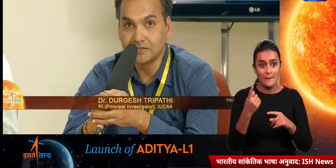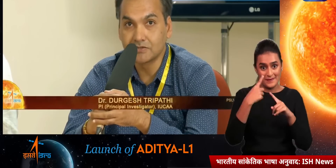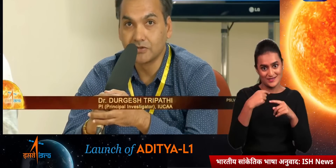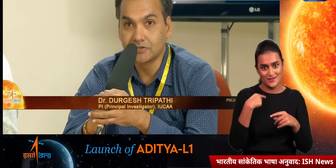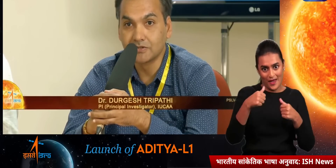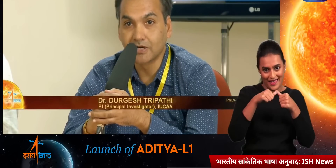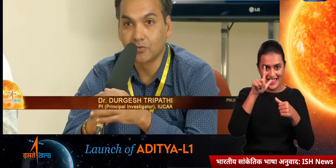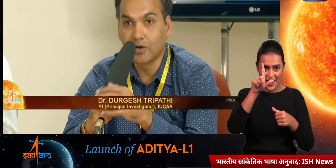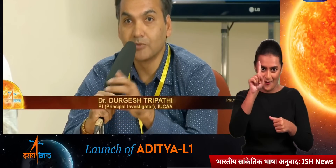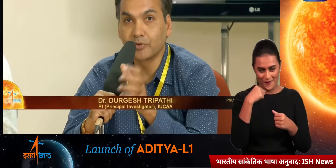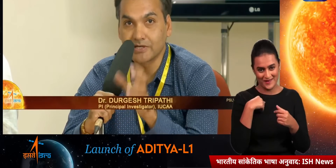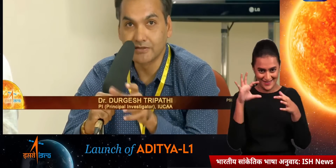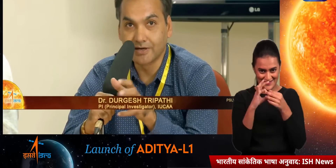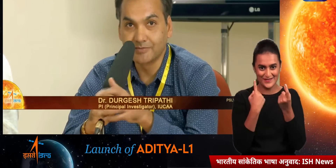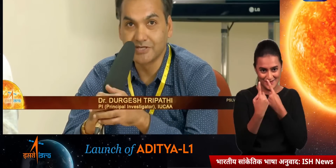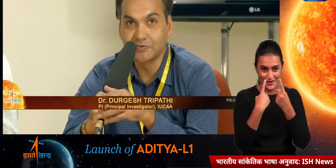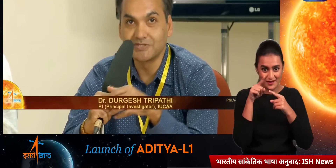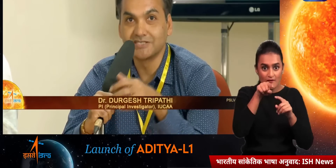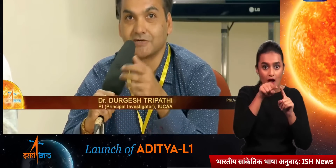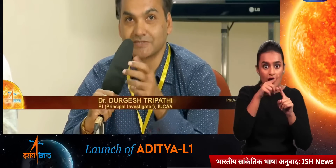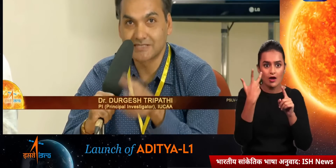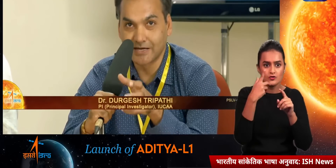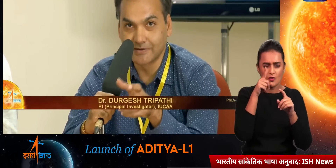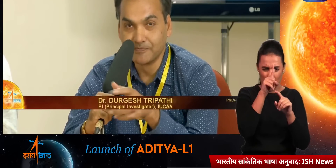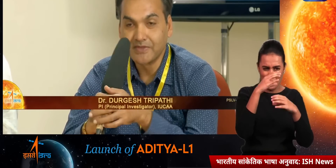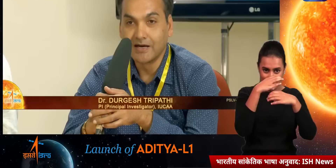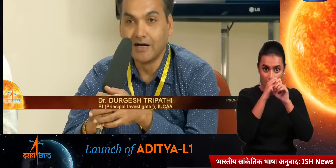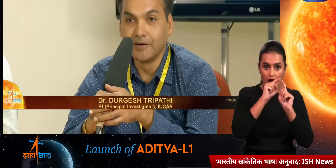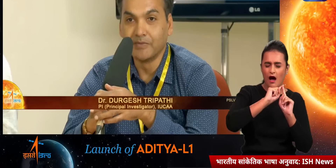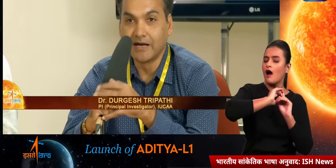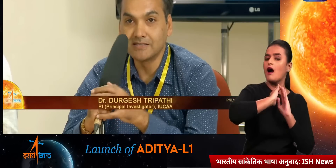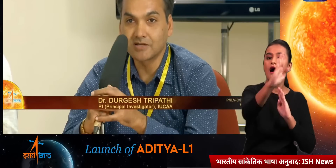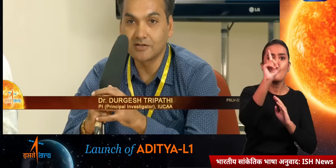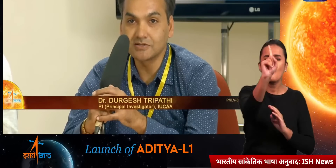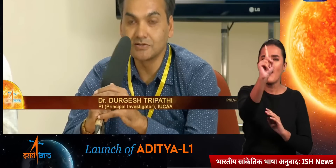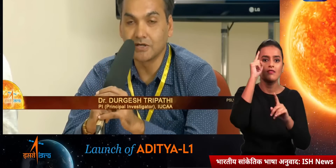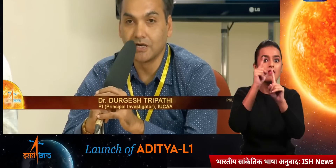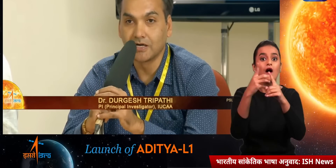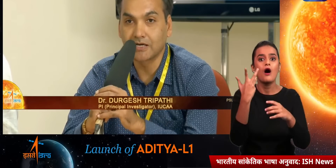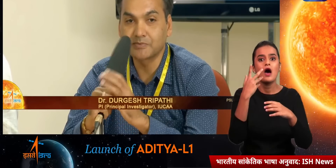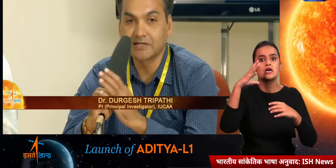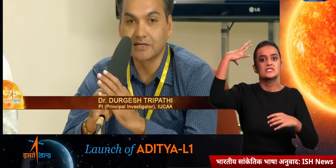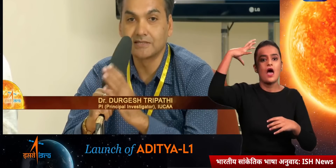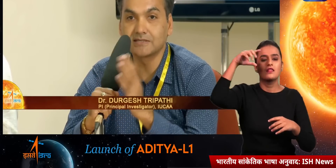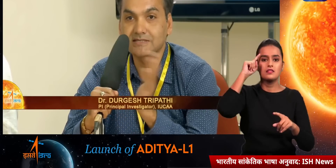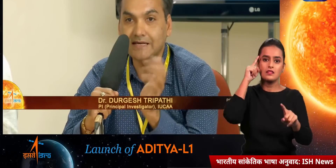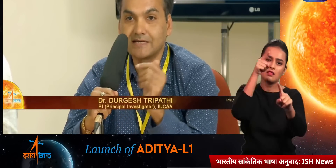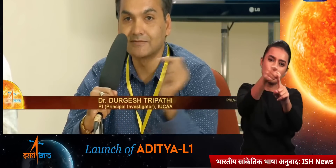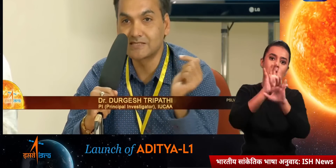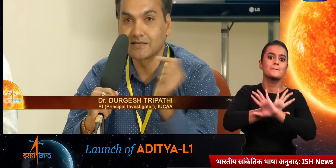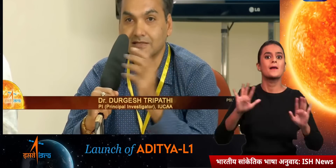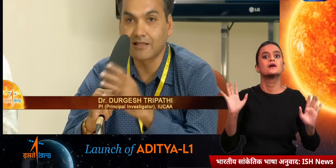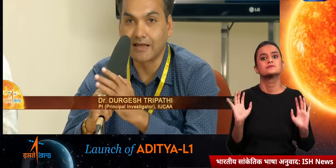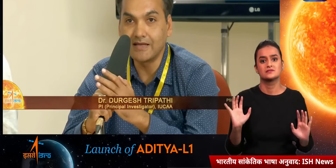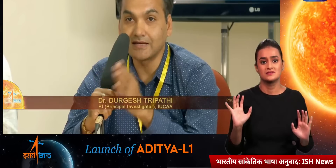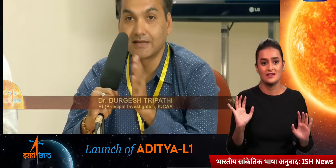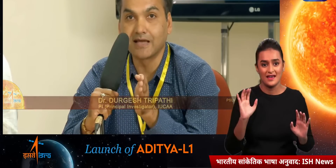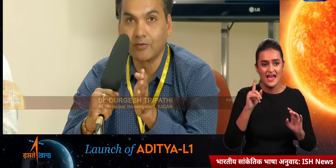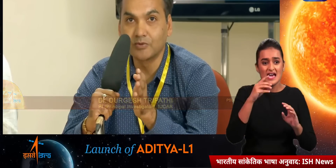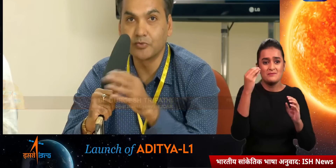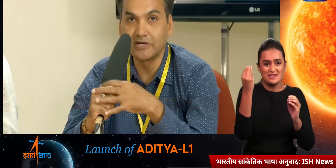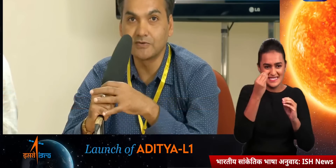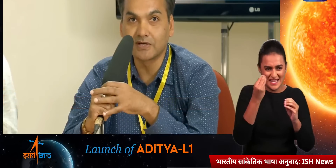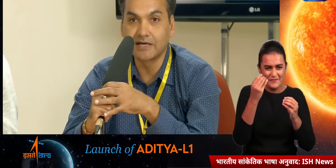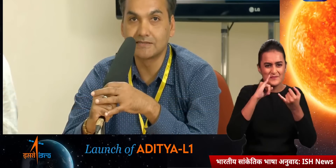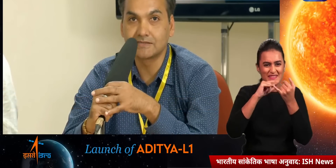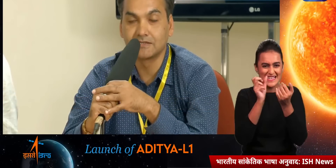L1, it is going to look at one particular object, which is our sun. And it's also kept on the other side of the Sun-Earth line at the